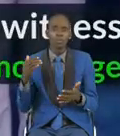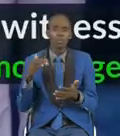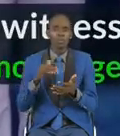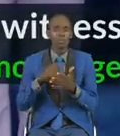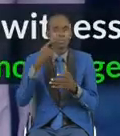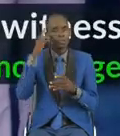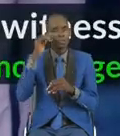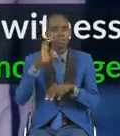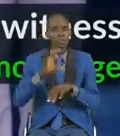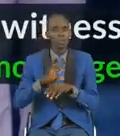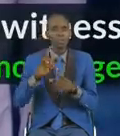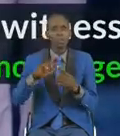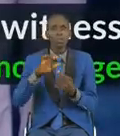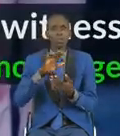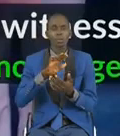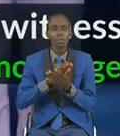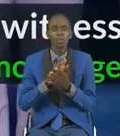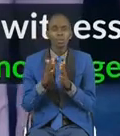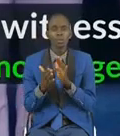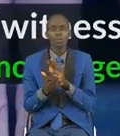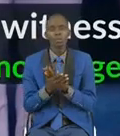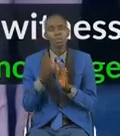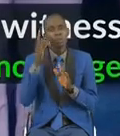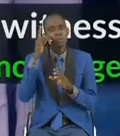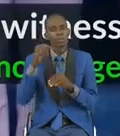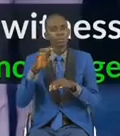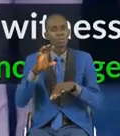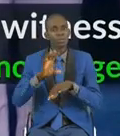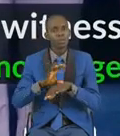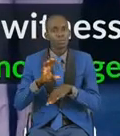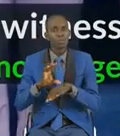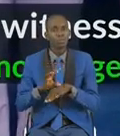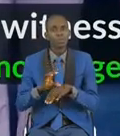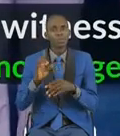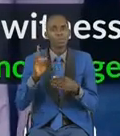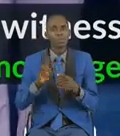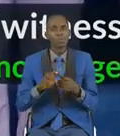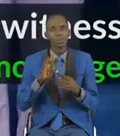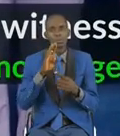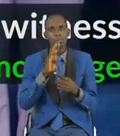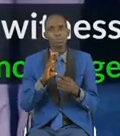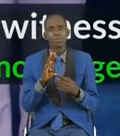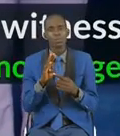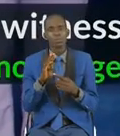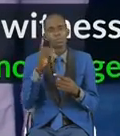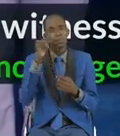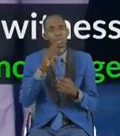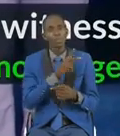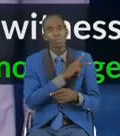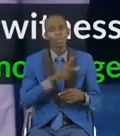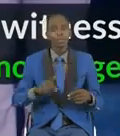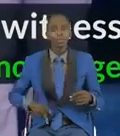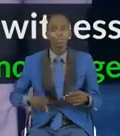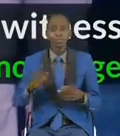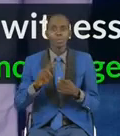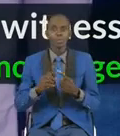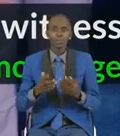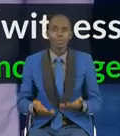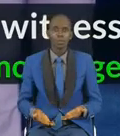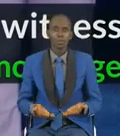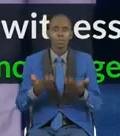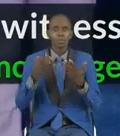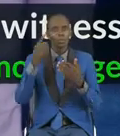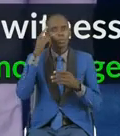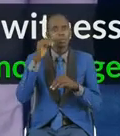church to mature, for the church to be born, for the kings to arise, for the